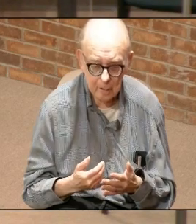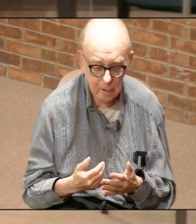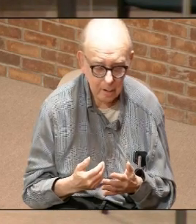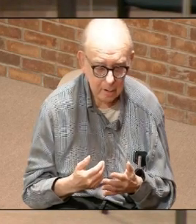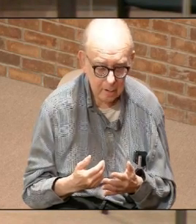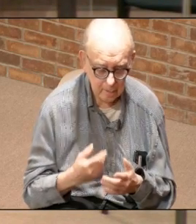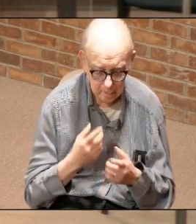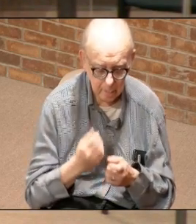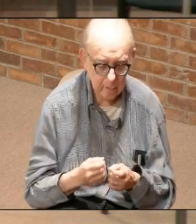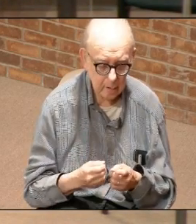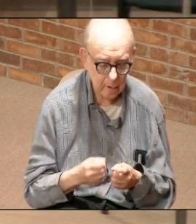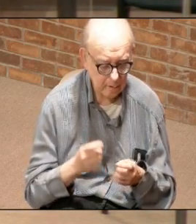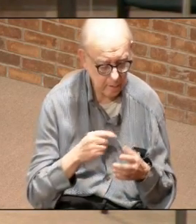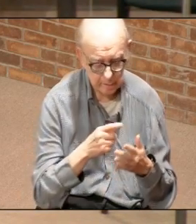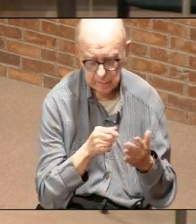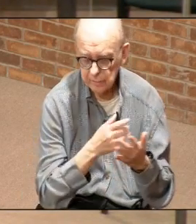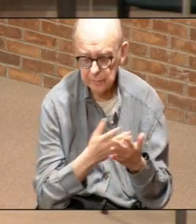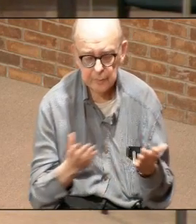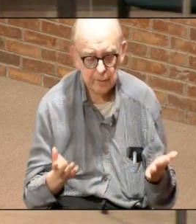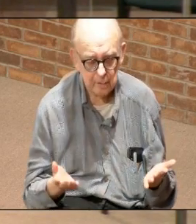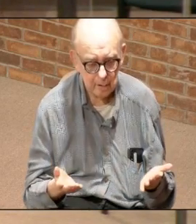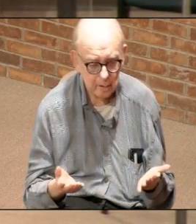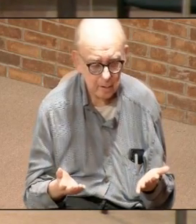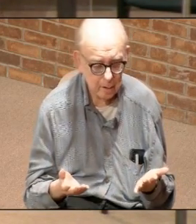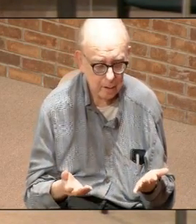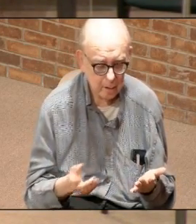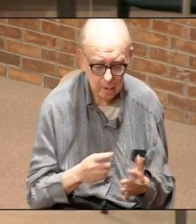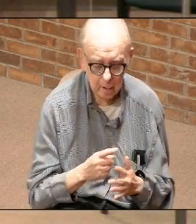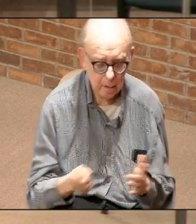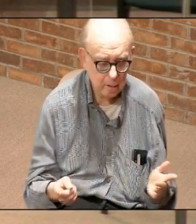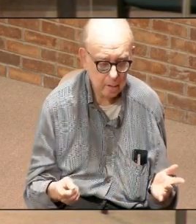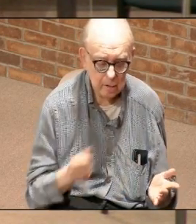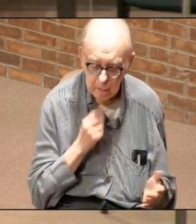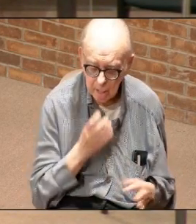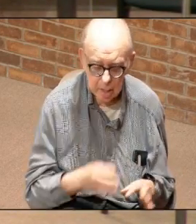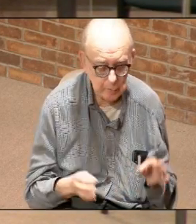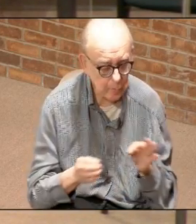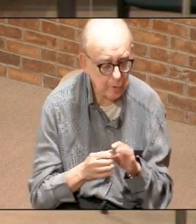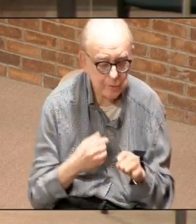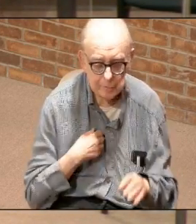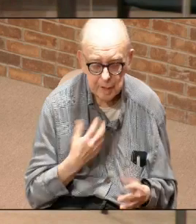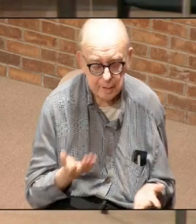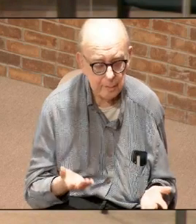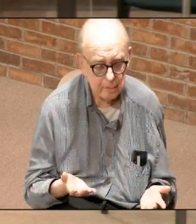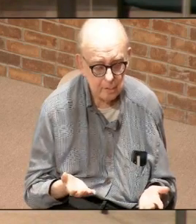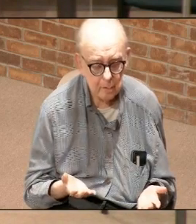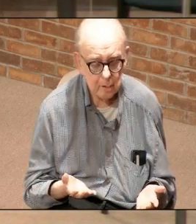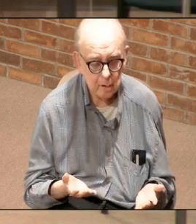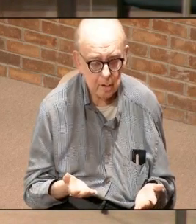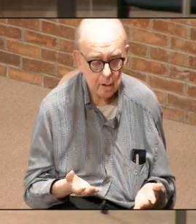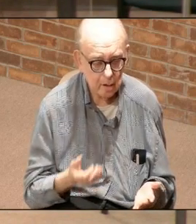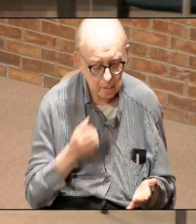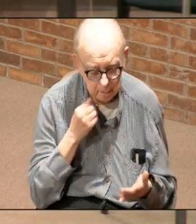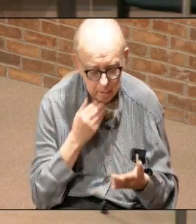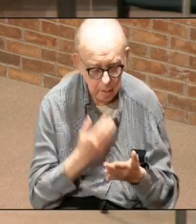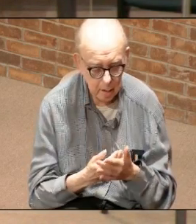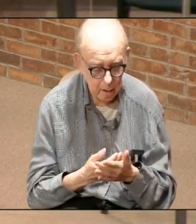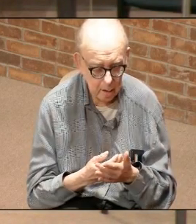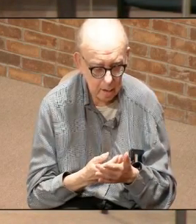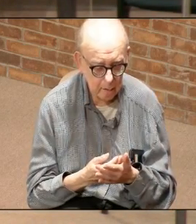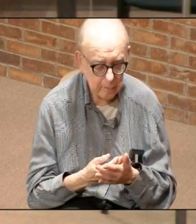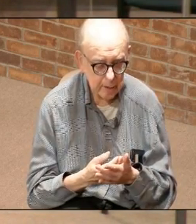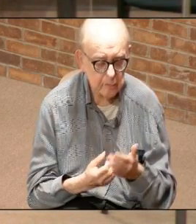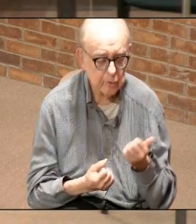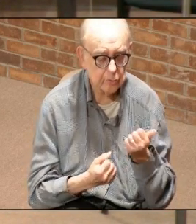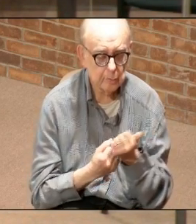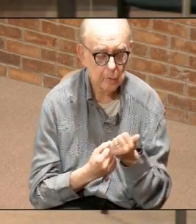I was interested in this and this and this. And those things don't matter anymore. She became the